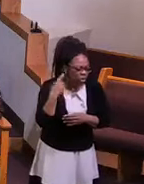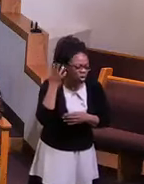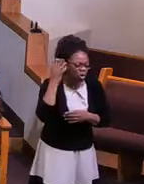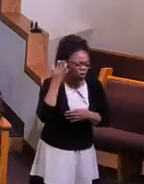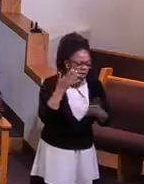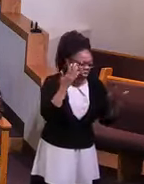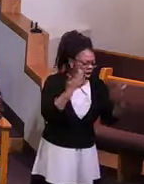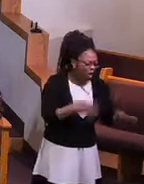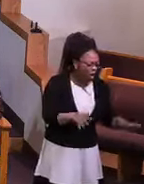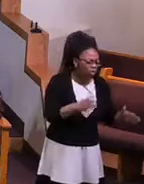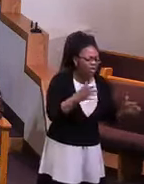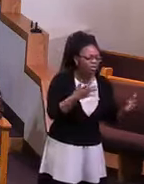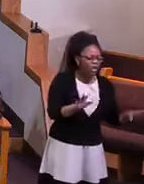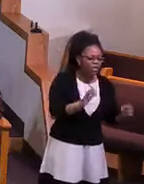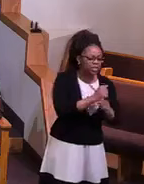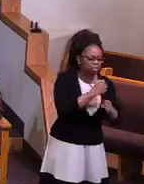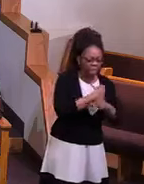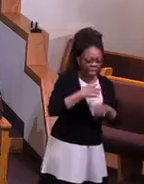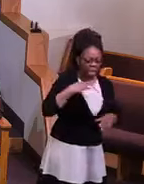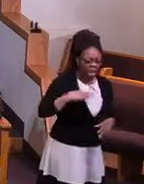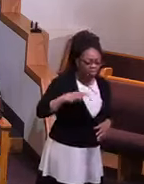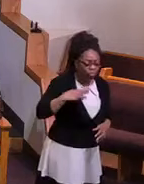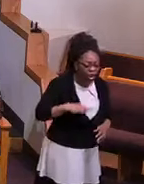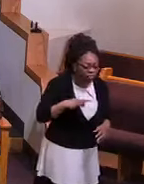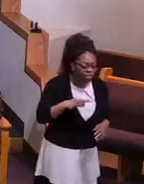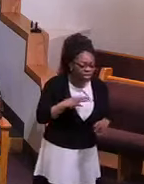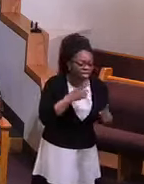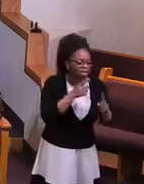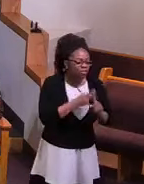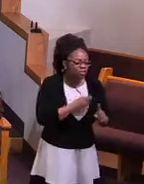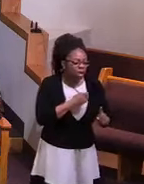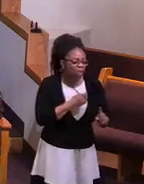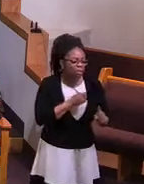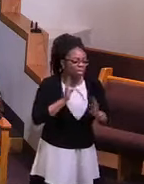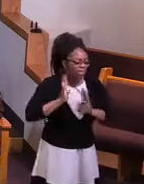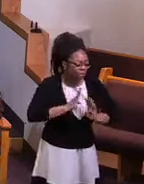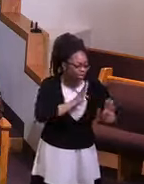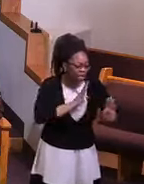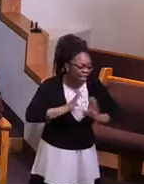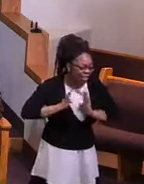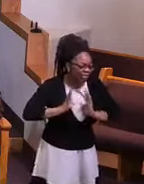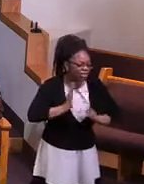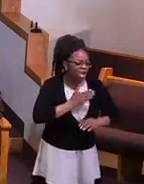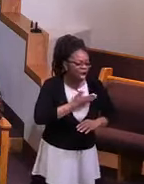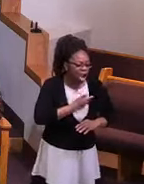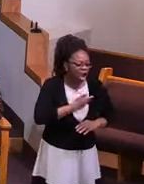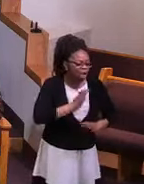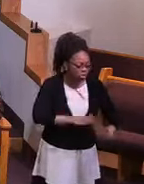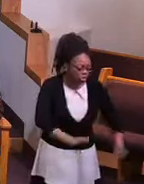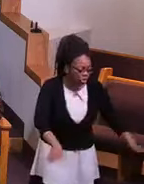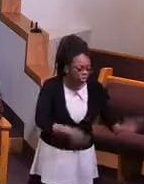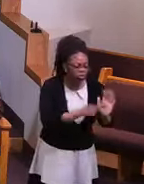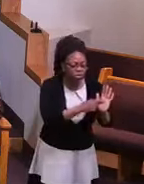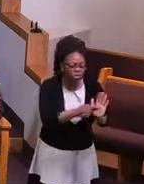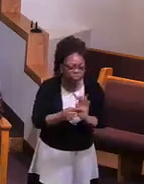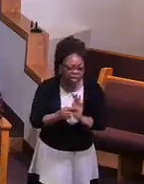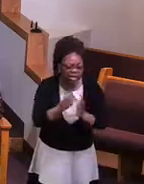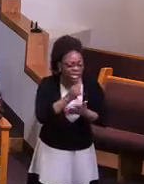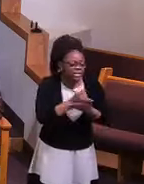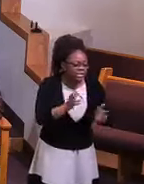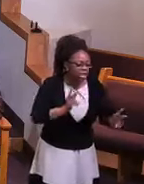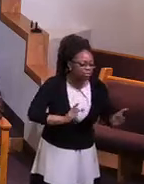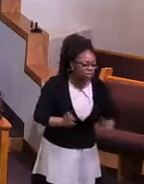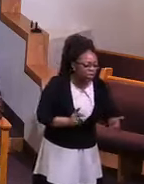already ready to make a profit off of the ill behavior that our children will display. There are some folks who